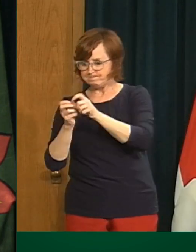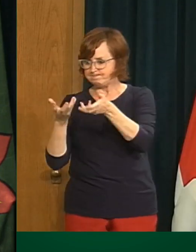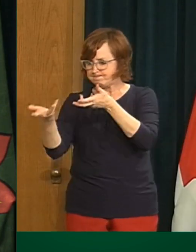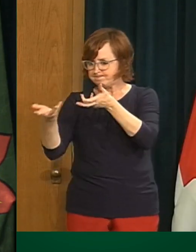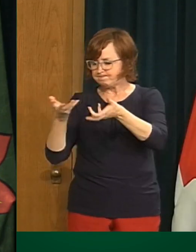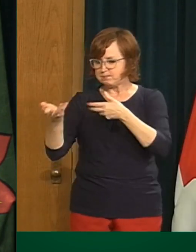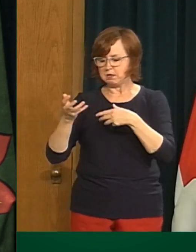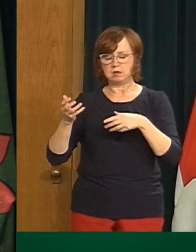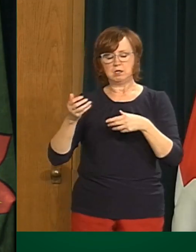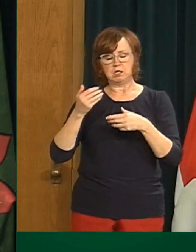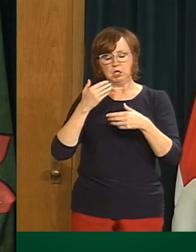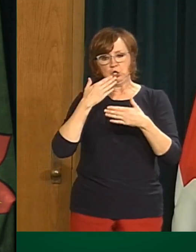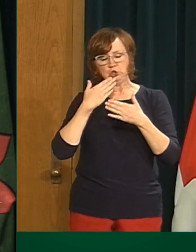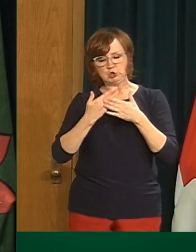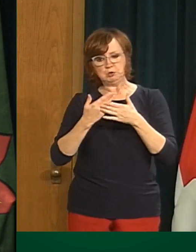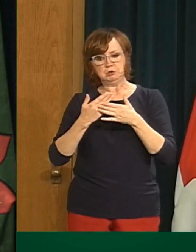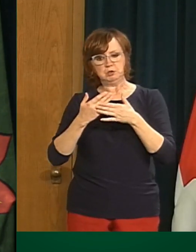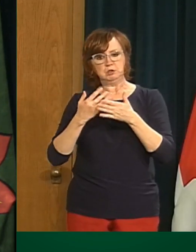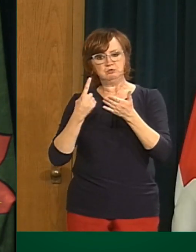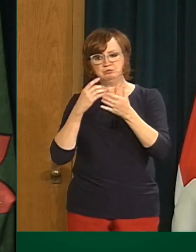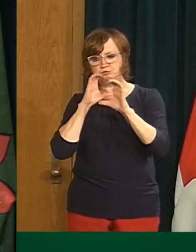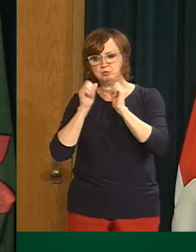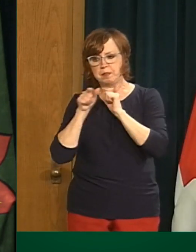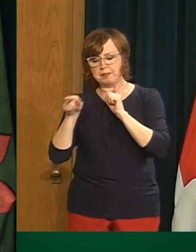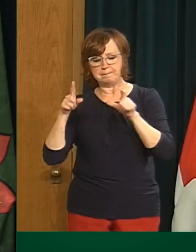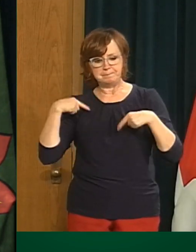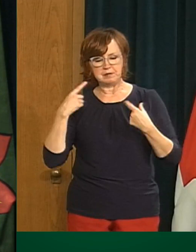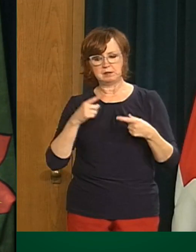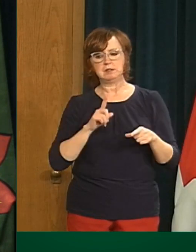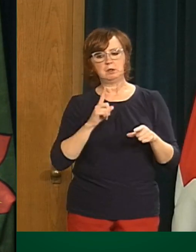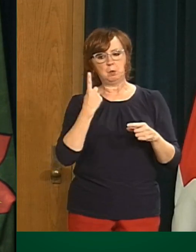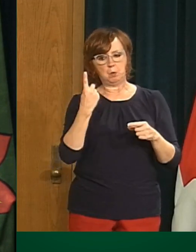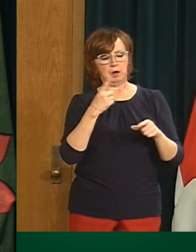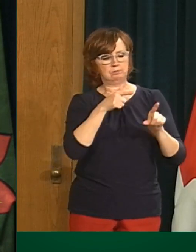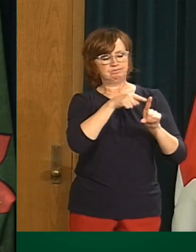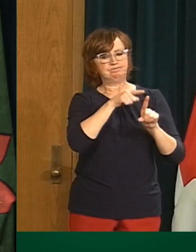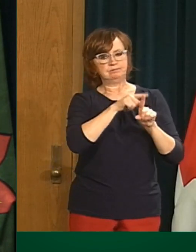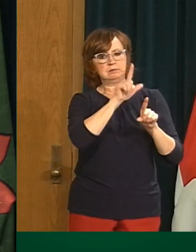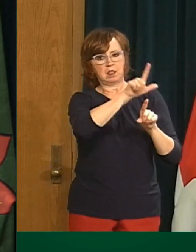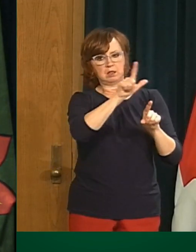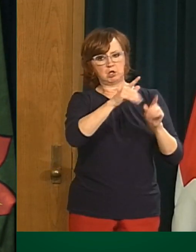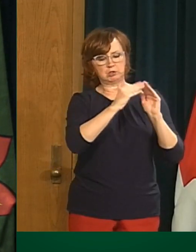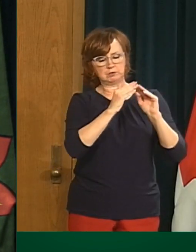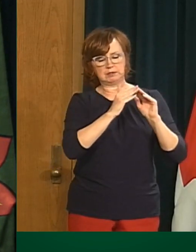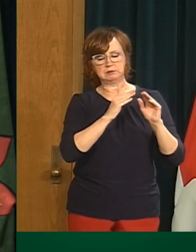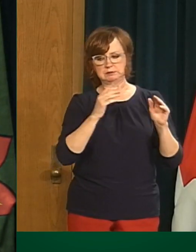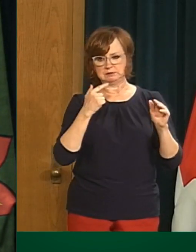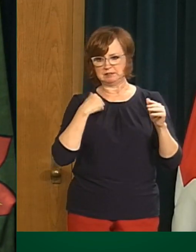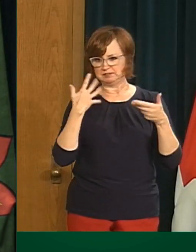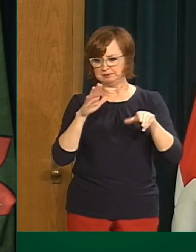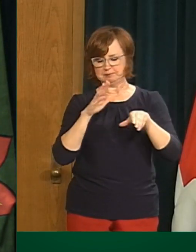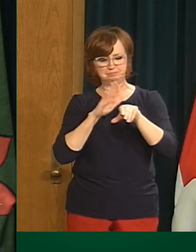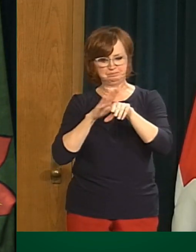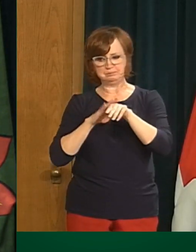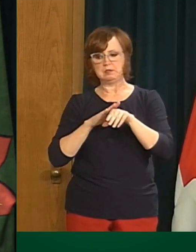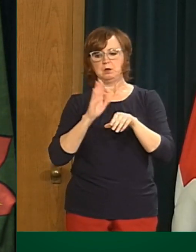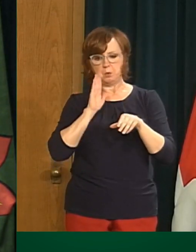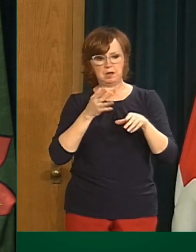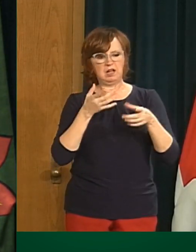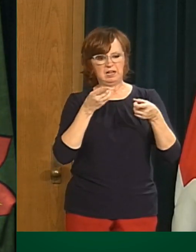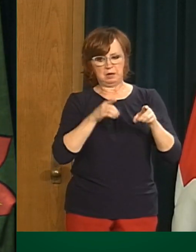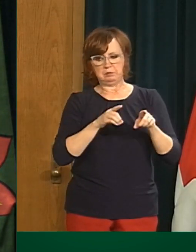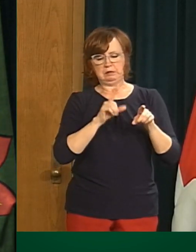given the isolated outbreak that we have now in that area. And I've spoken about the fact that these will occur from time to time. And